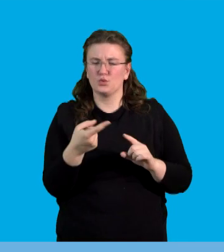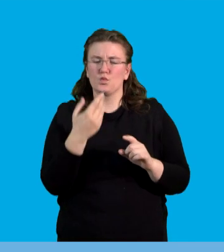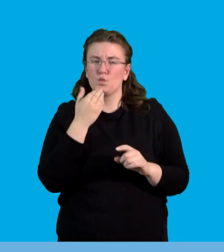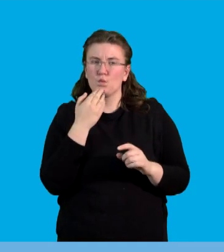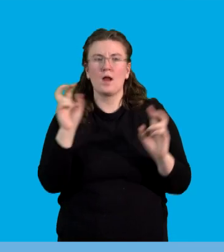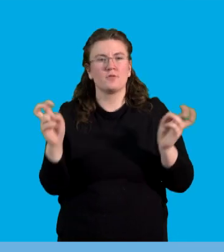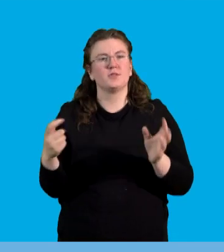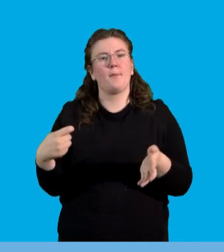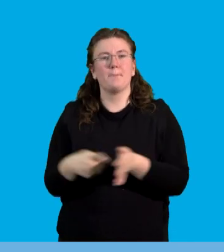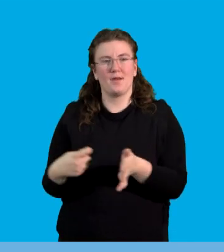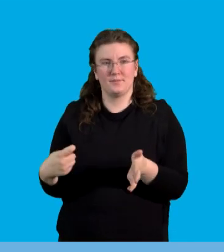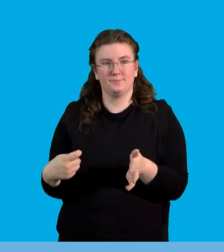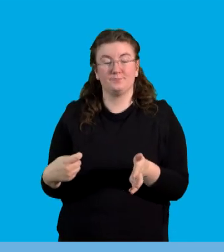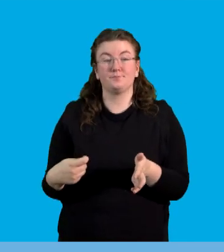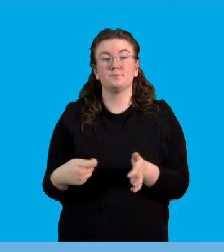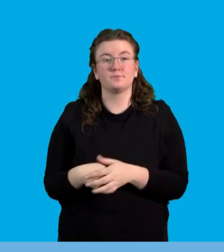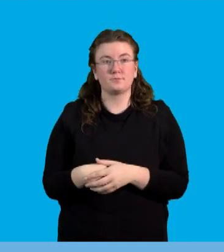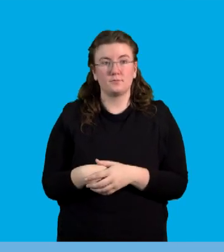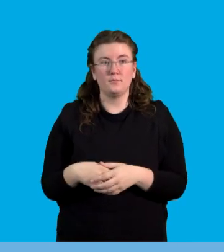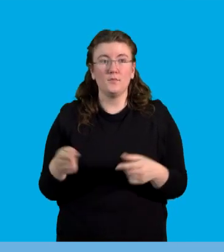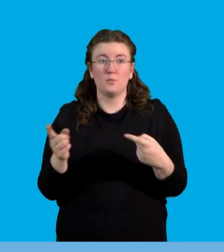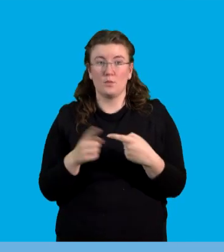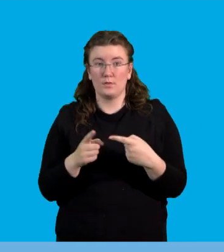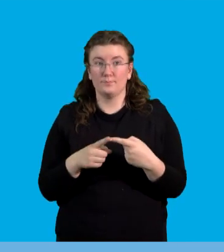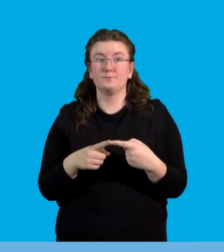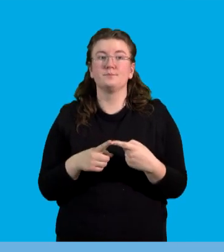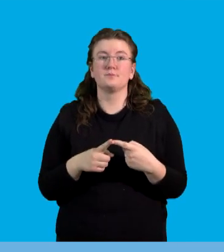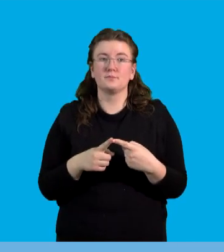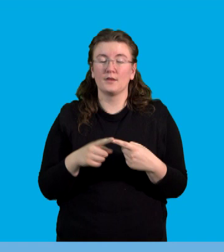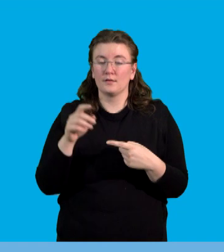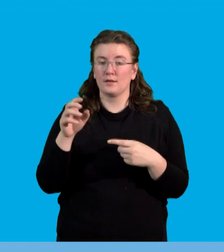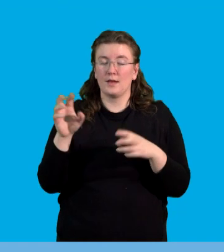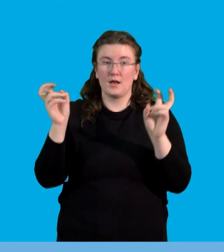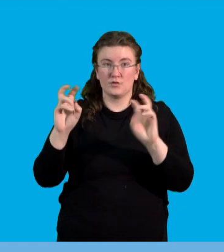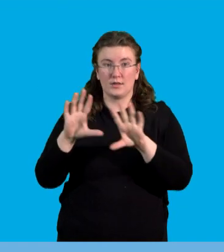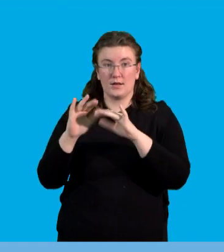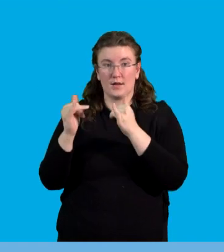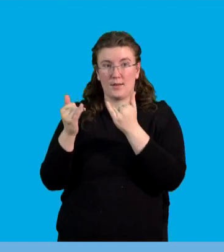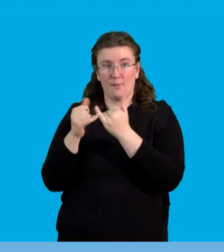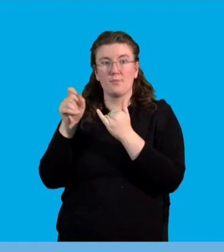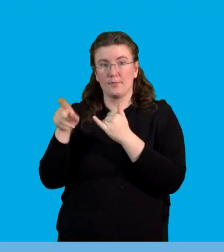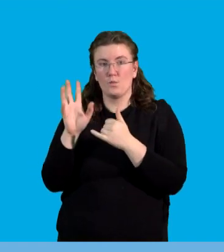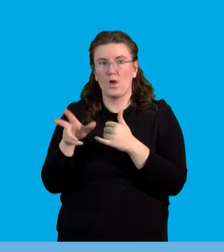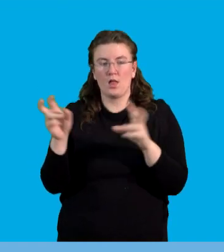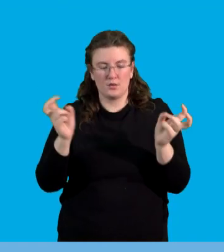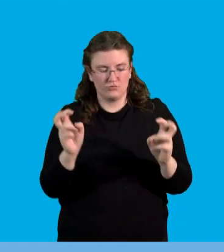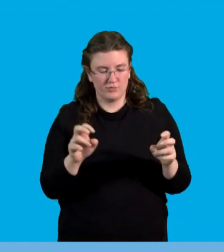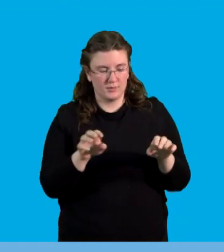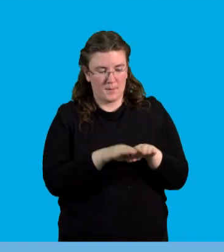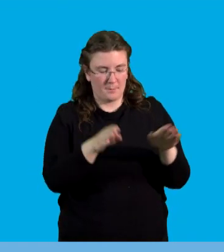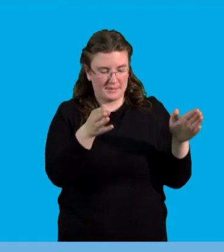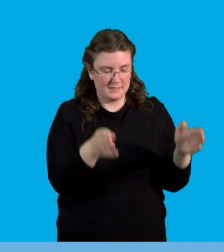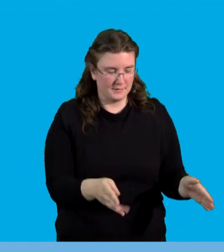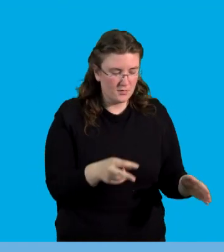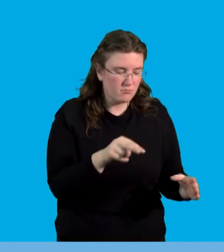municipalities. So the two ways in which it is recovered. Number one, Eskom is going to read the electricity meters at houses